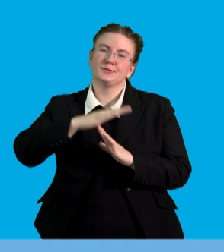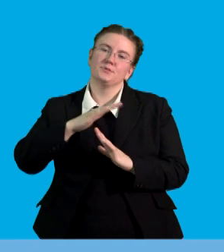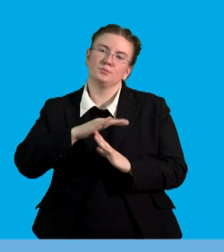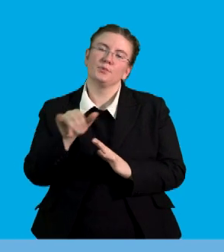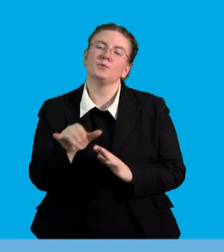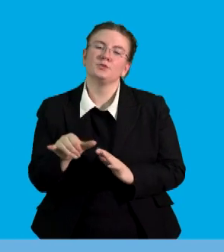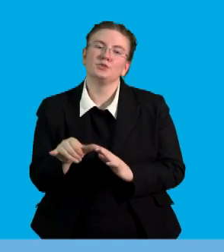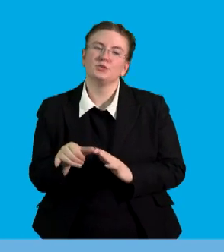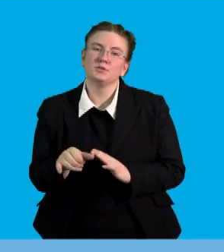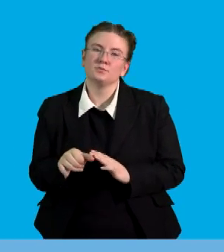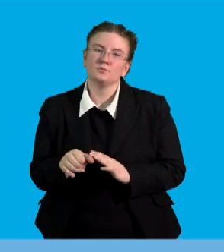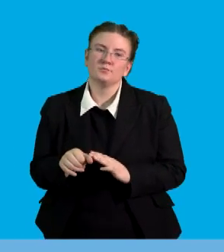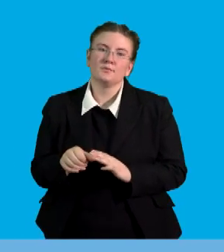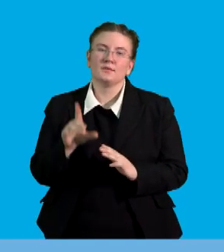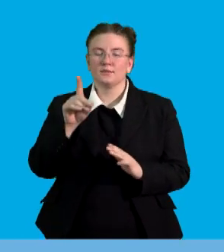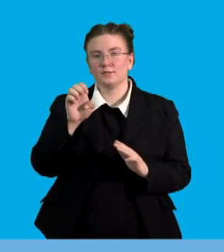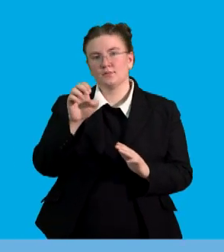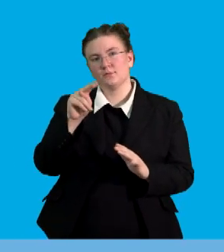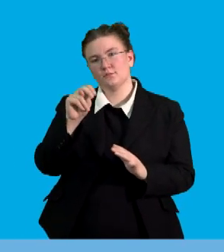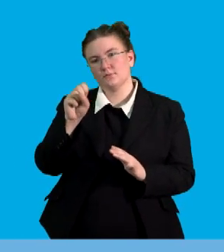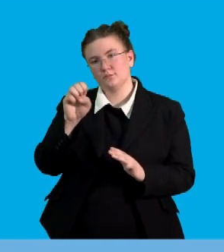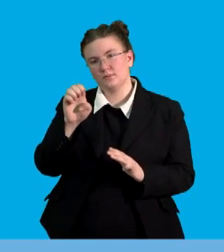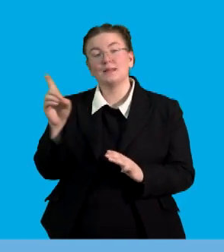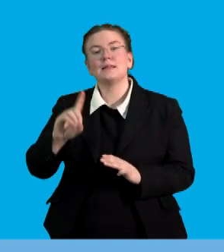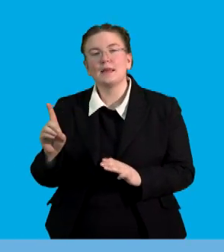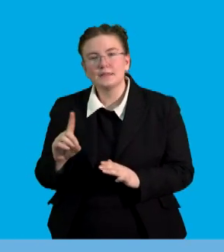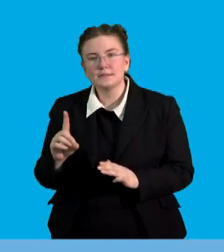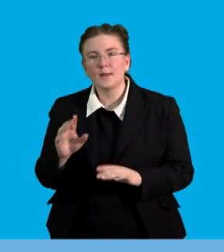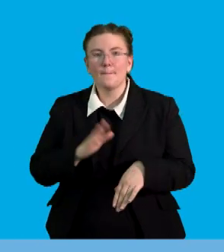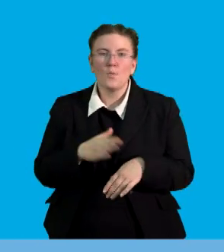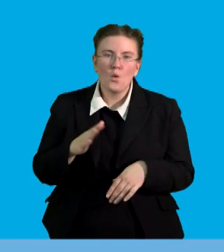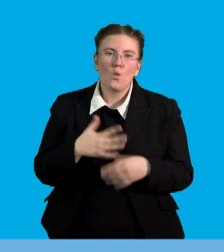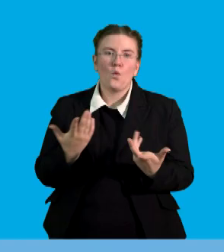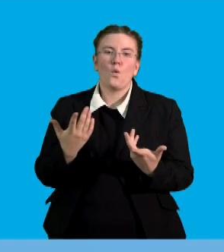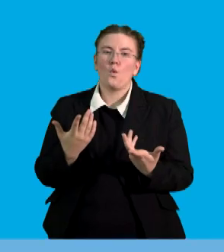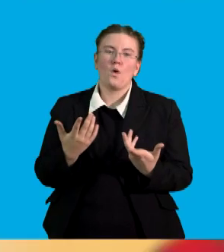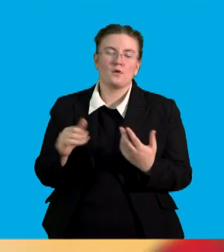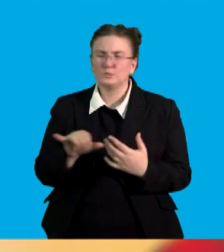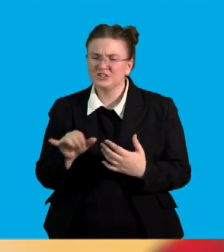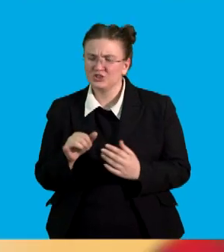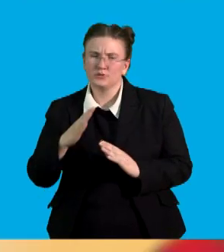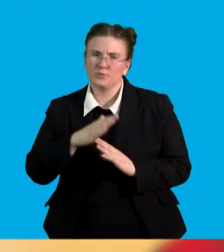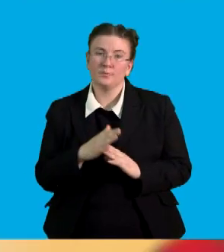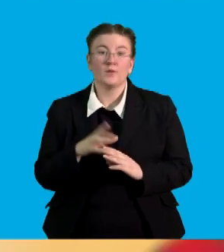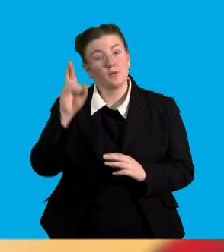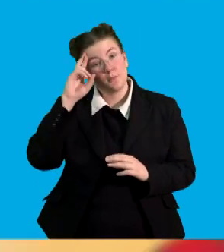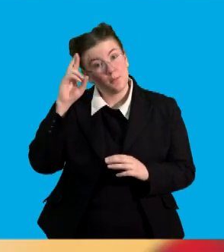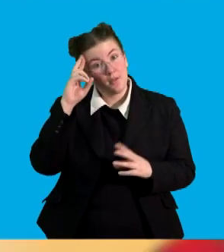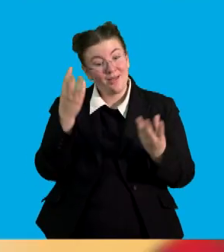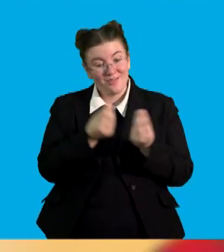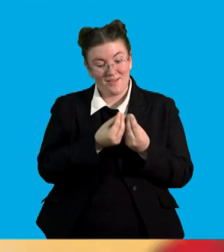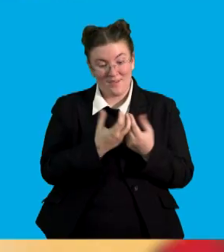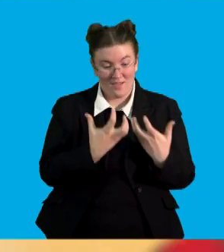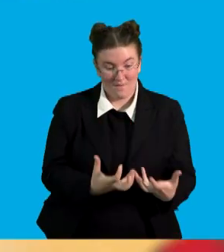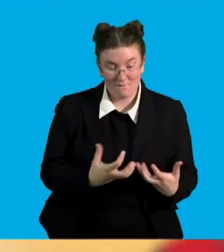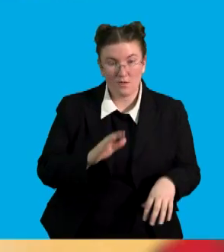be on top. Is it the one that is more dense or the one that is less dense? Remember, when a substance is more heavier,